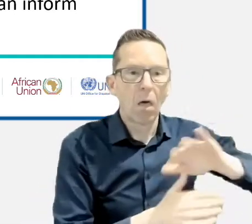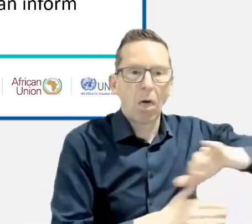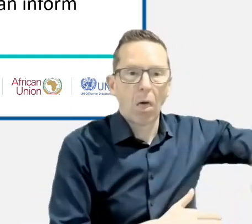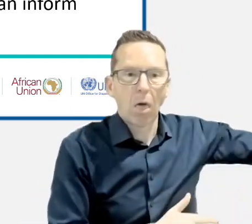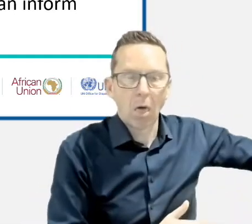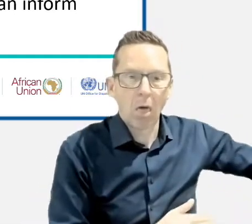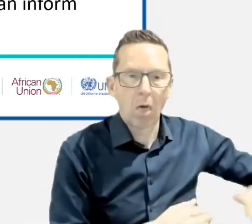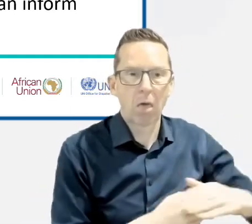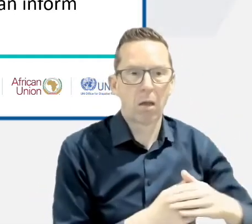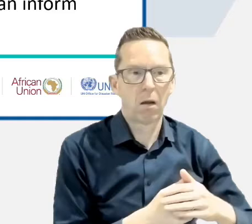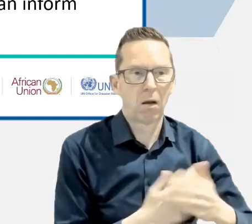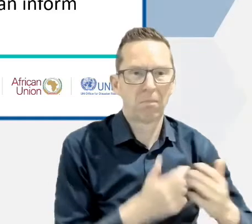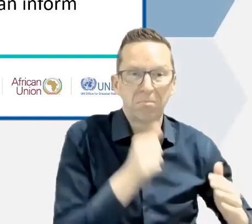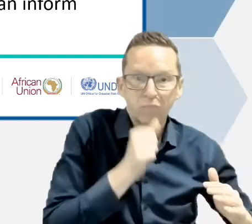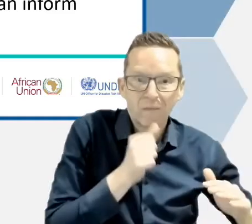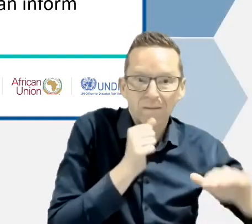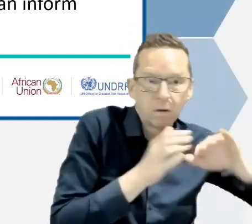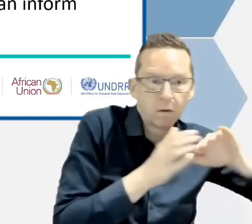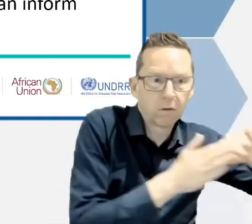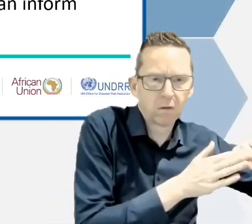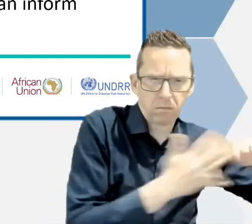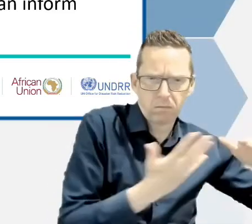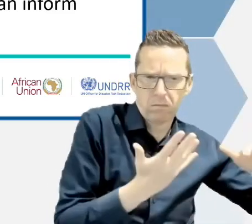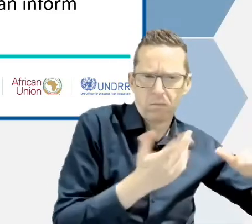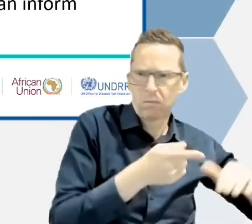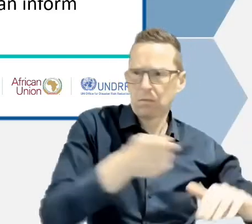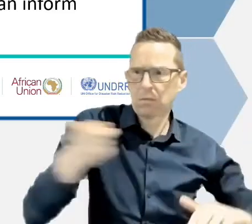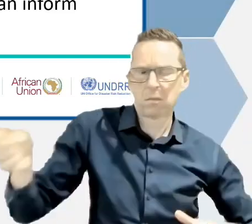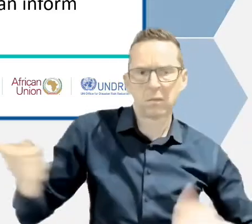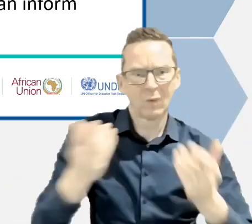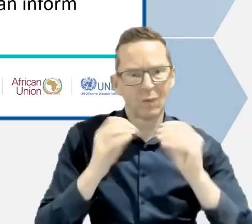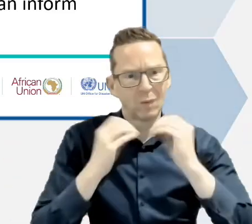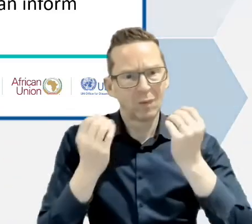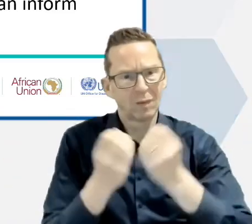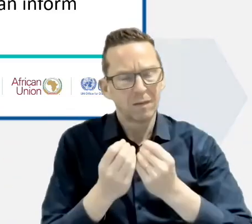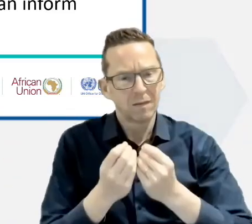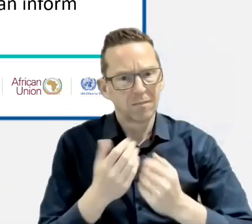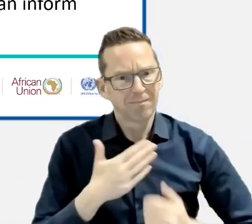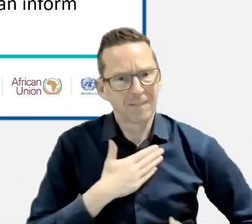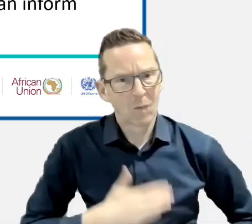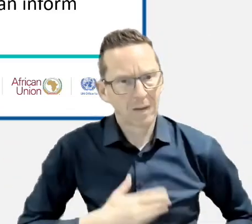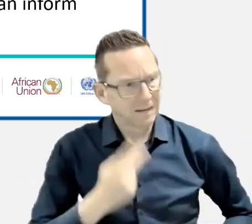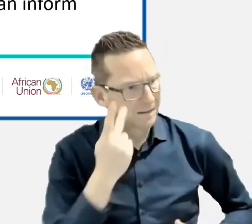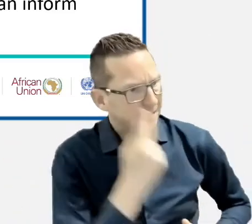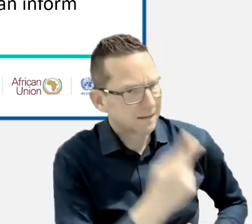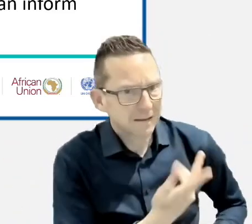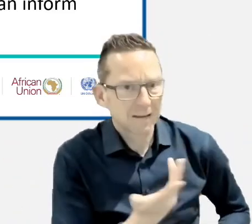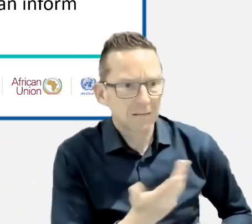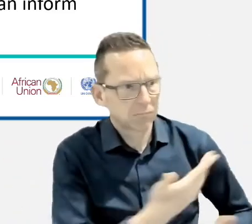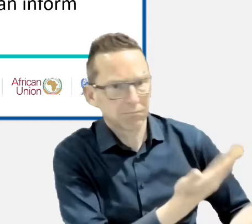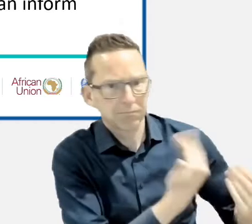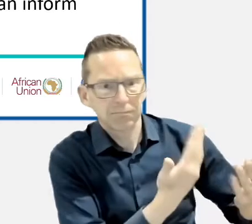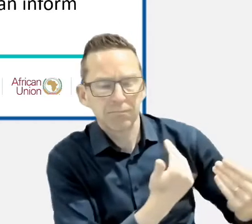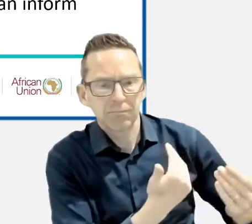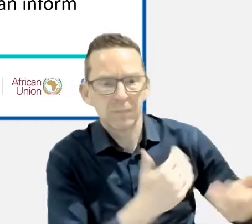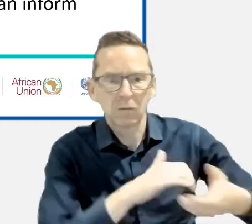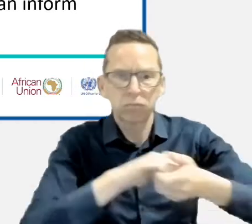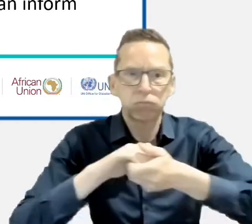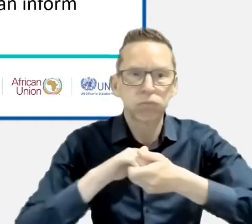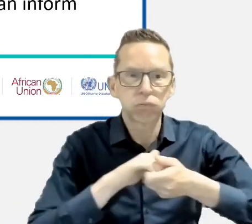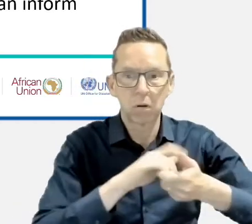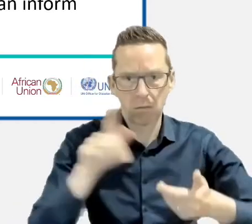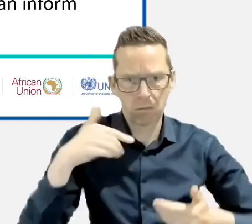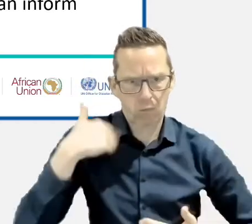as humanitarians prepare for emergencies and respond to emergencies, we won't know that data is there. So